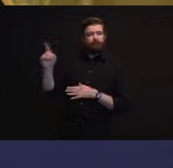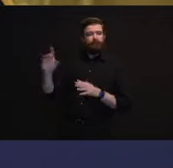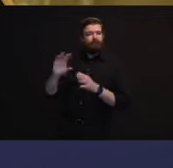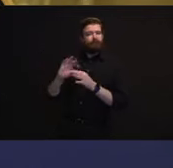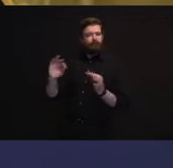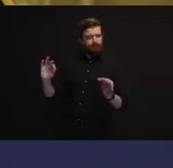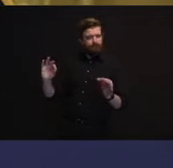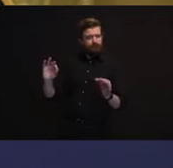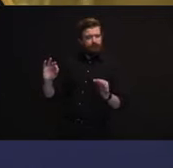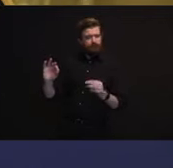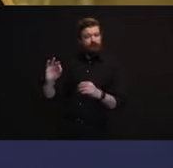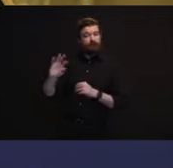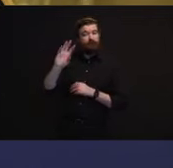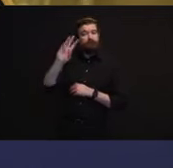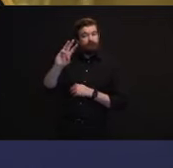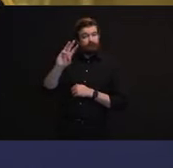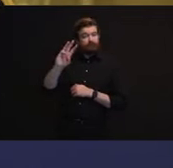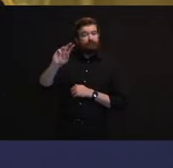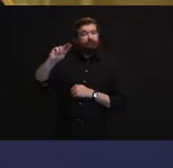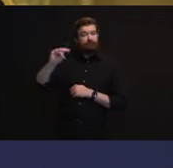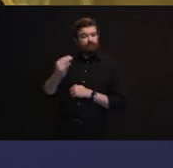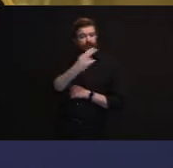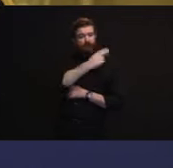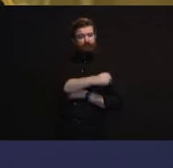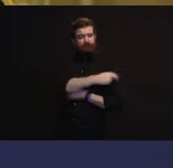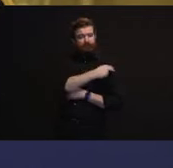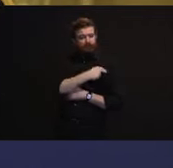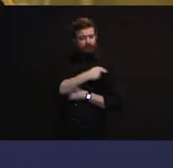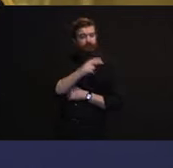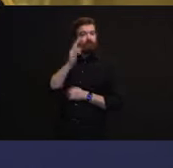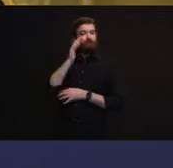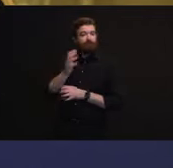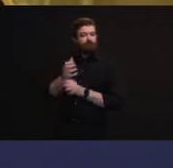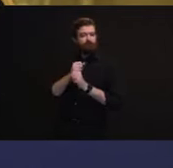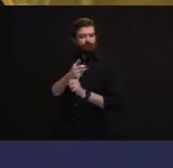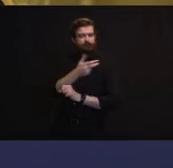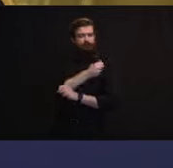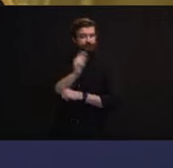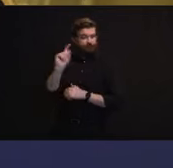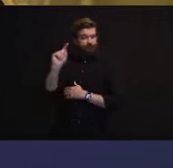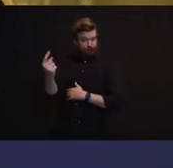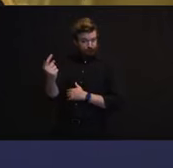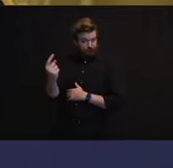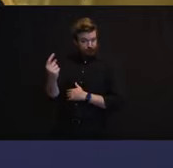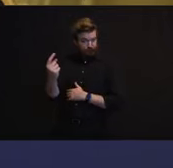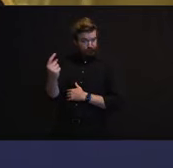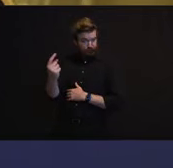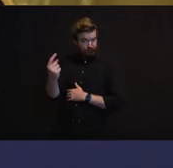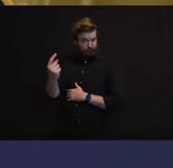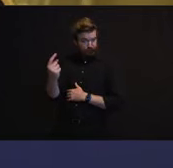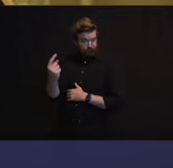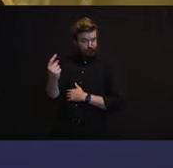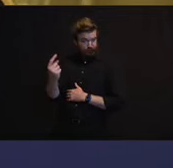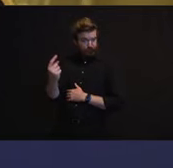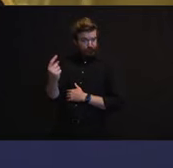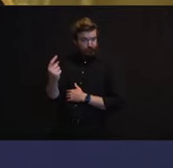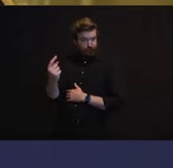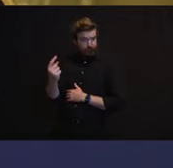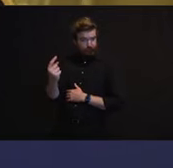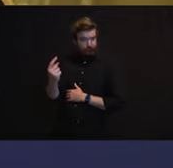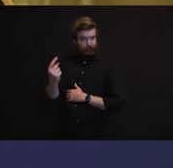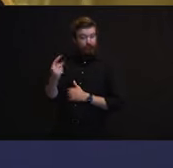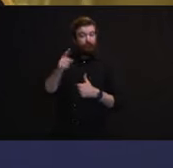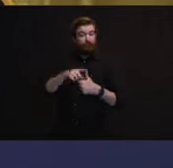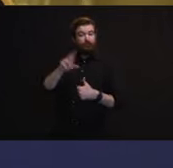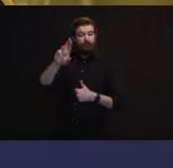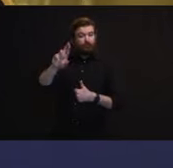front of the vaccine line: Hackensack, Morristown, University, RWJ in New Brunswick, Atlantic Care in